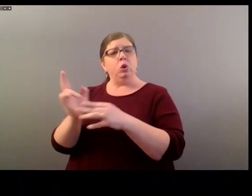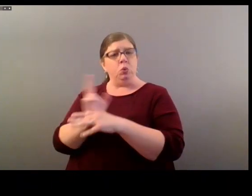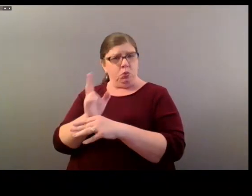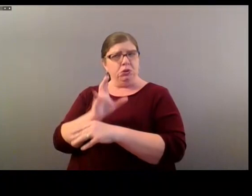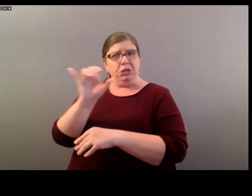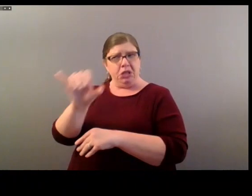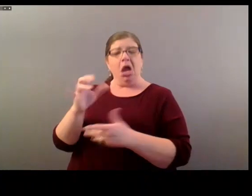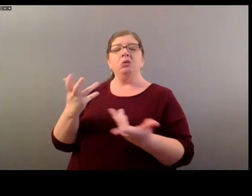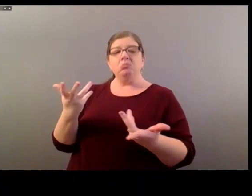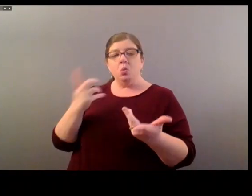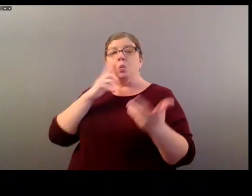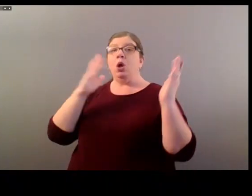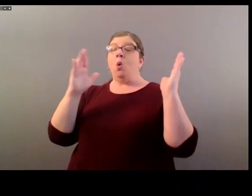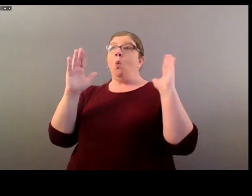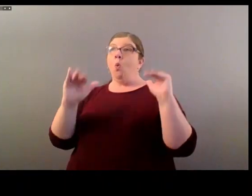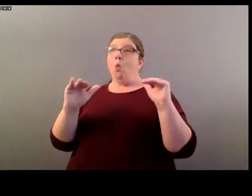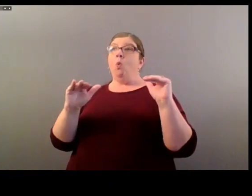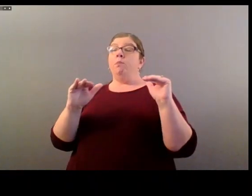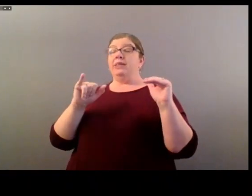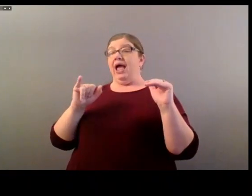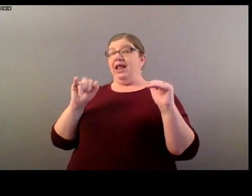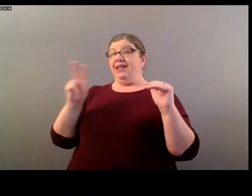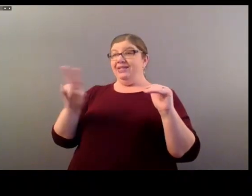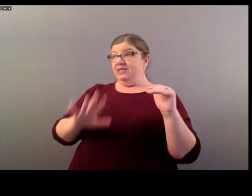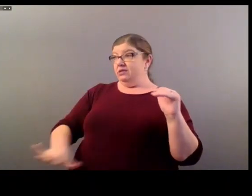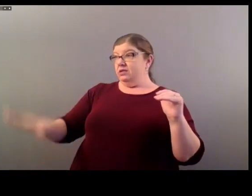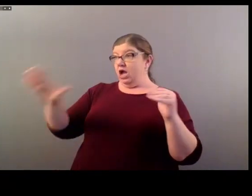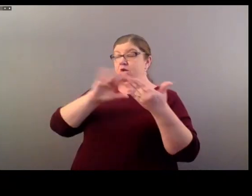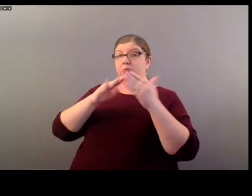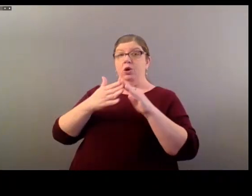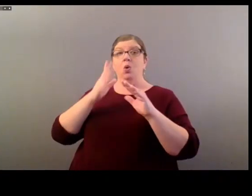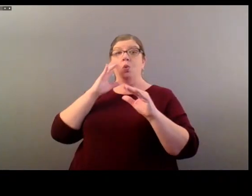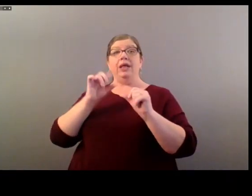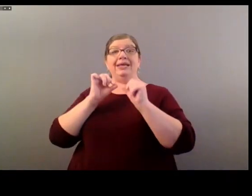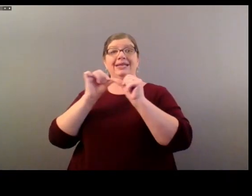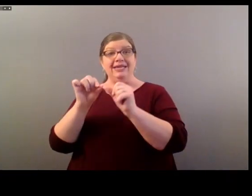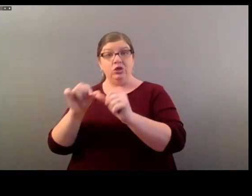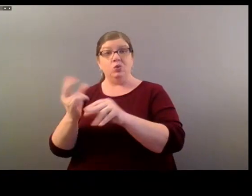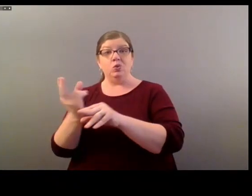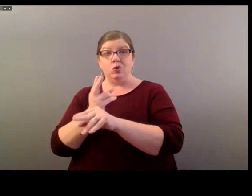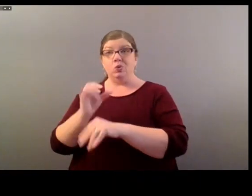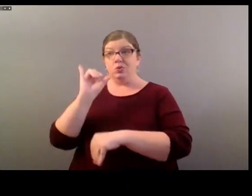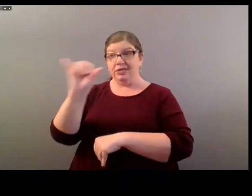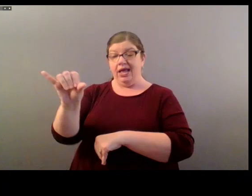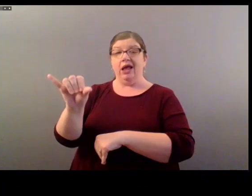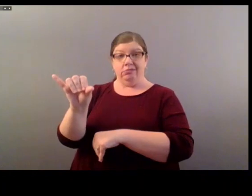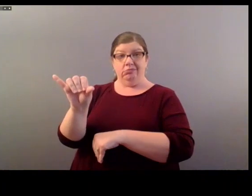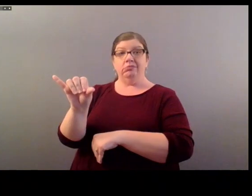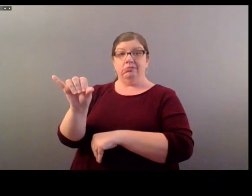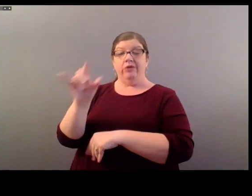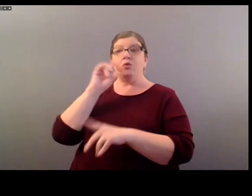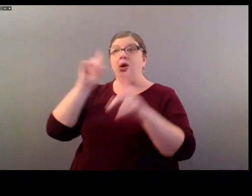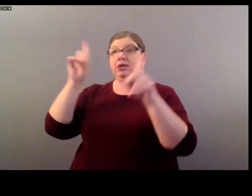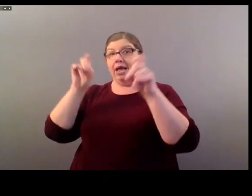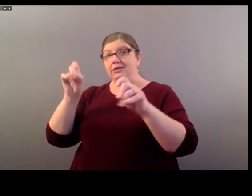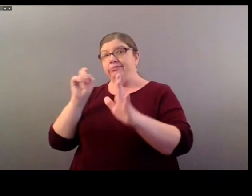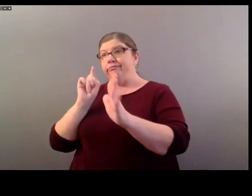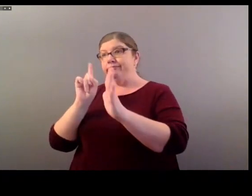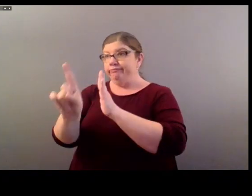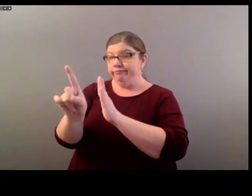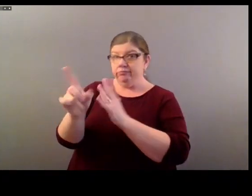hope that the Isla Vista community will continue to use that as a testing